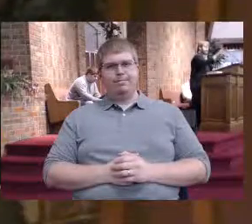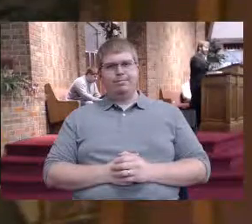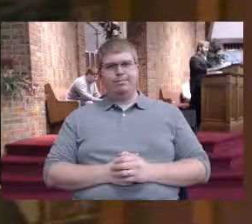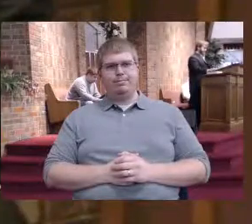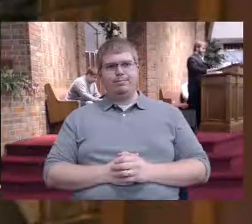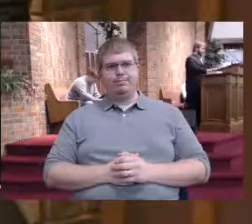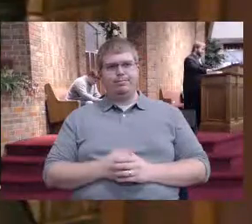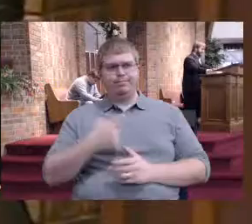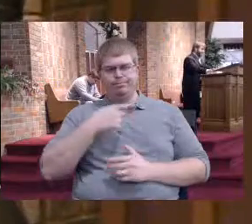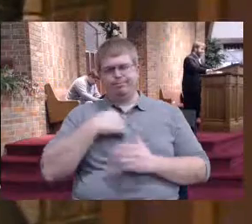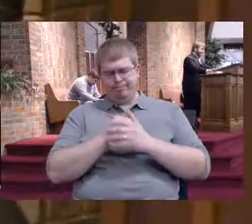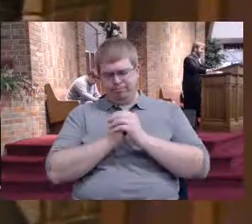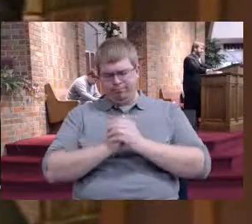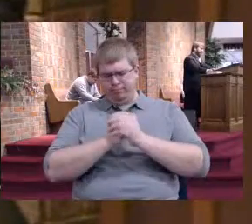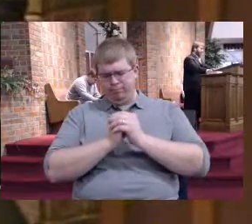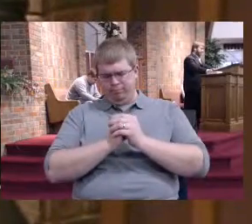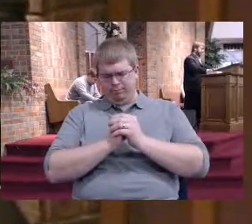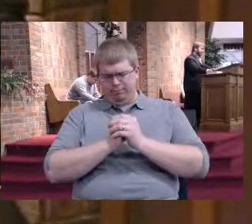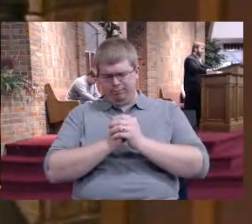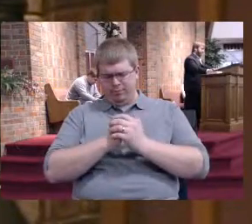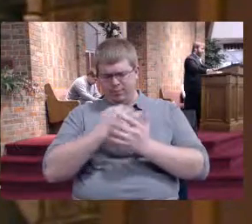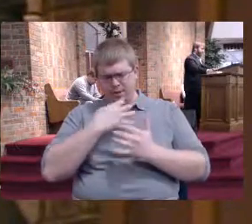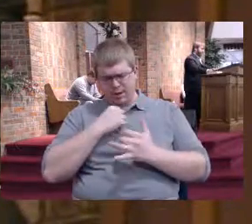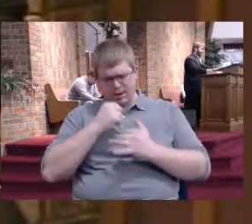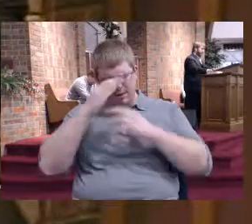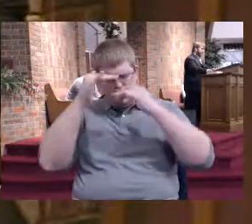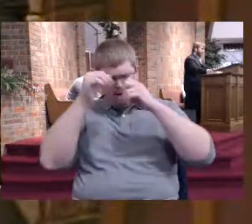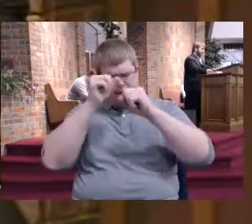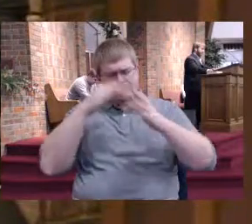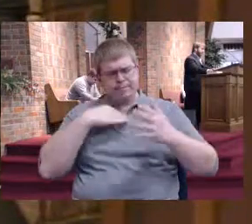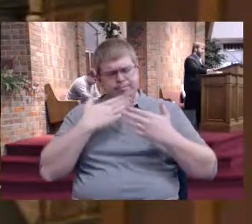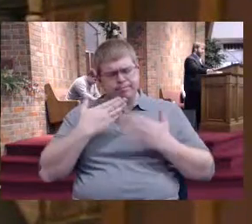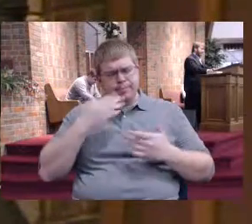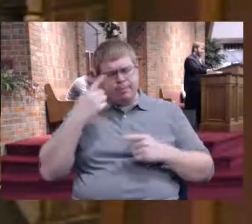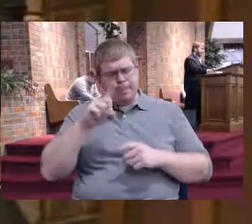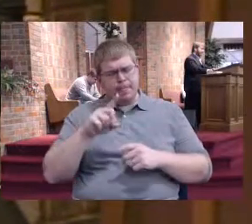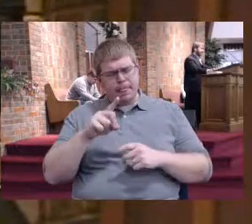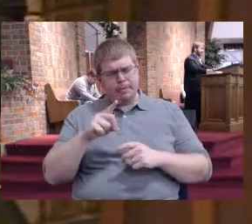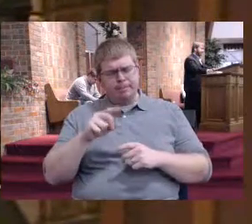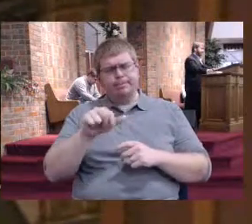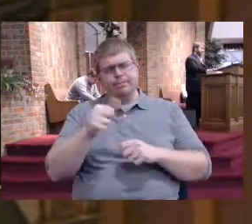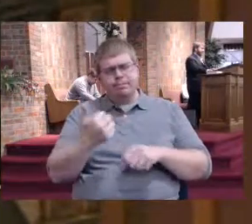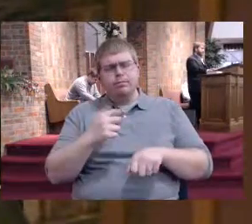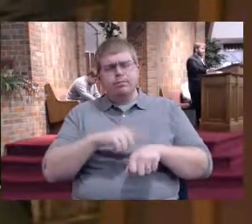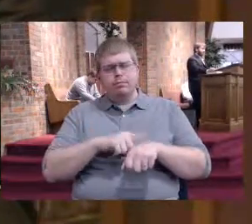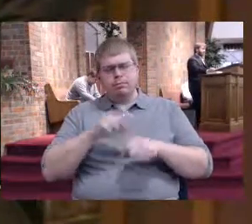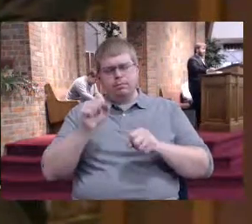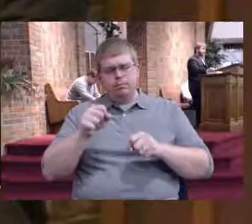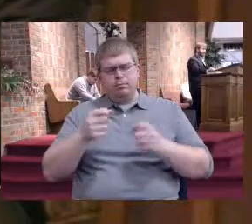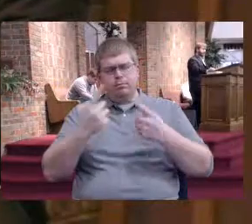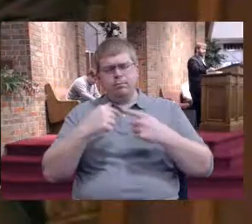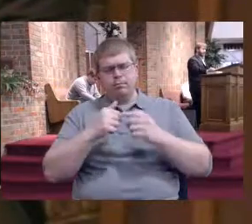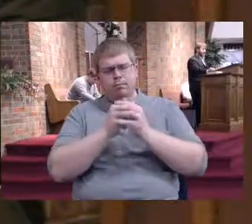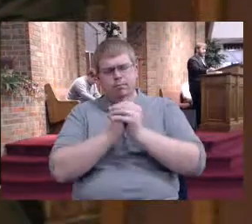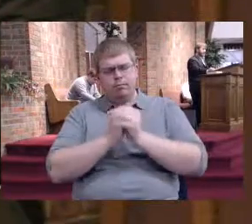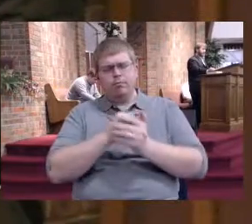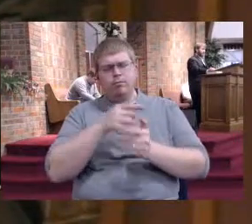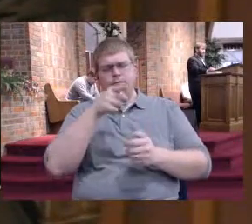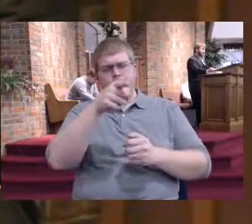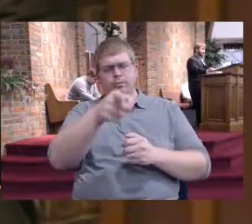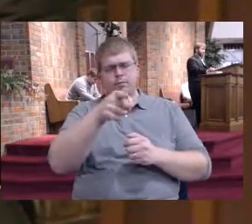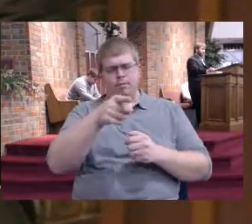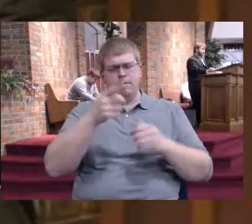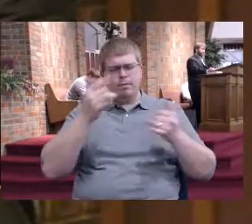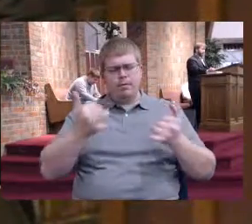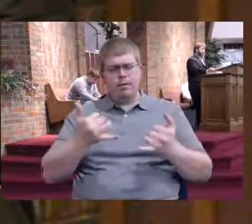Bow me, please. Dear Heavenly Father, we thank you for another opportunity to come and worship you here on this first day of the week.